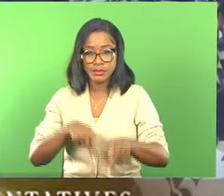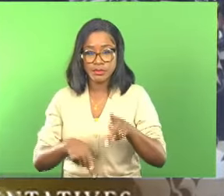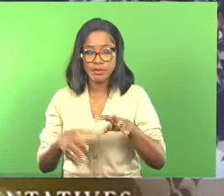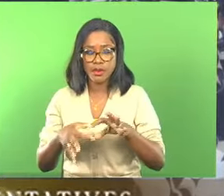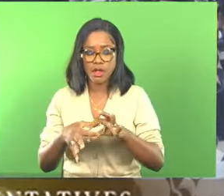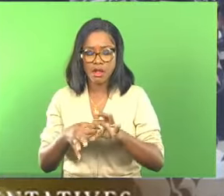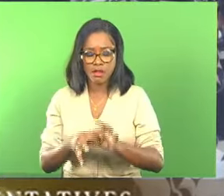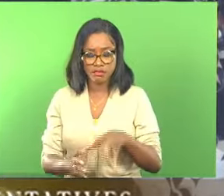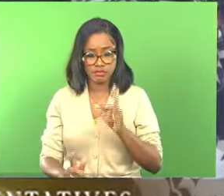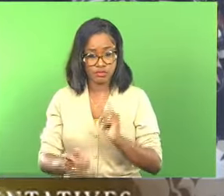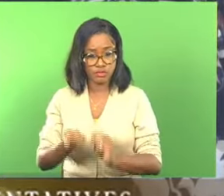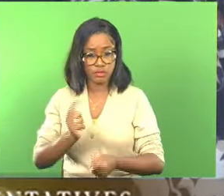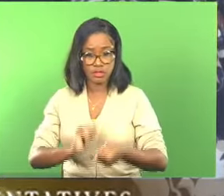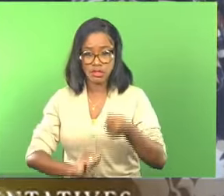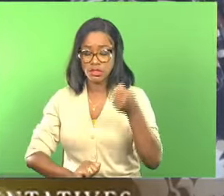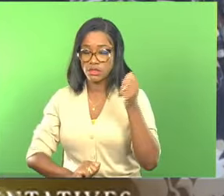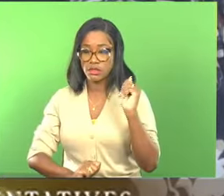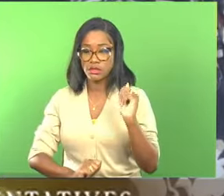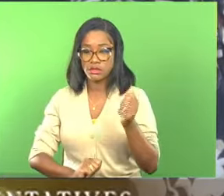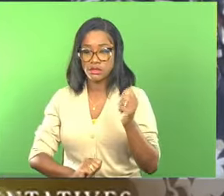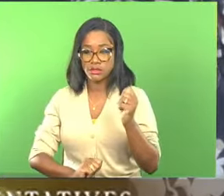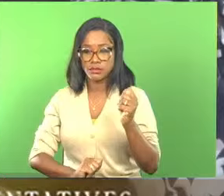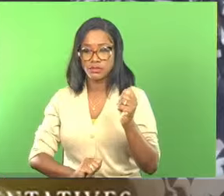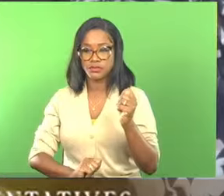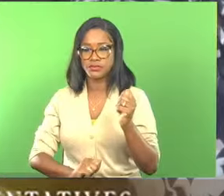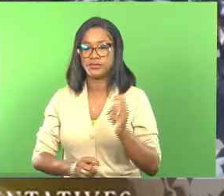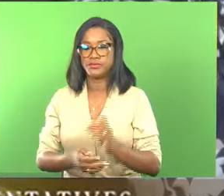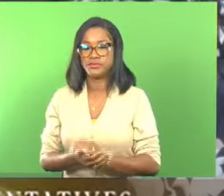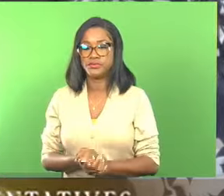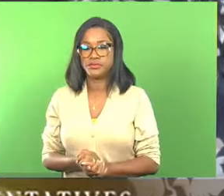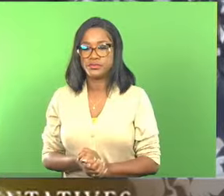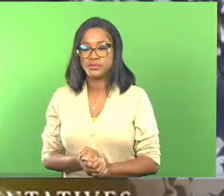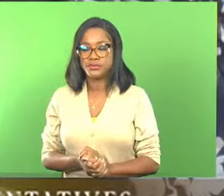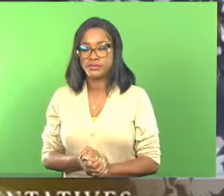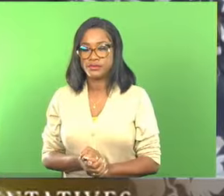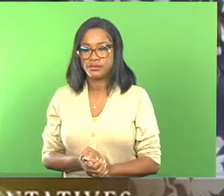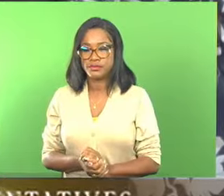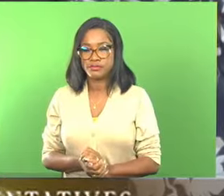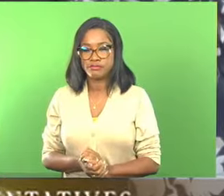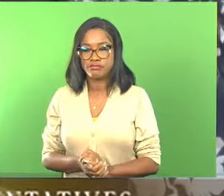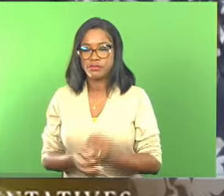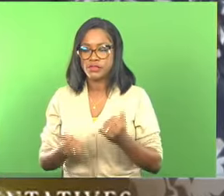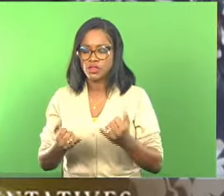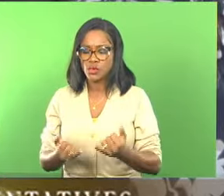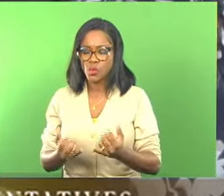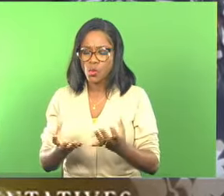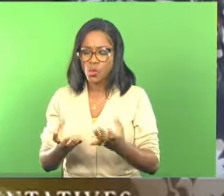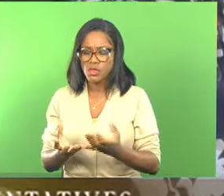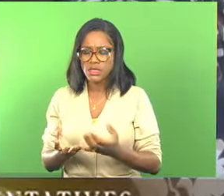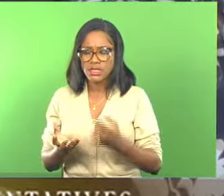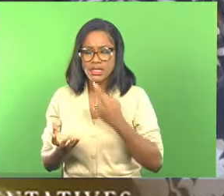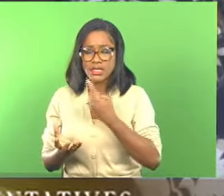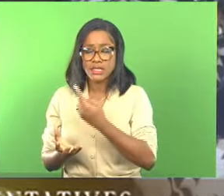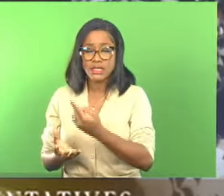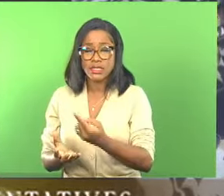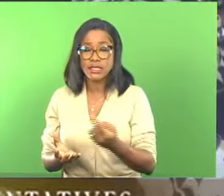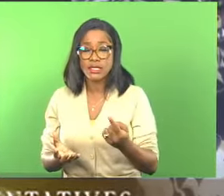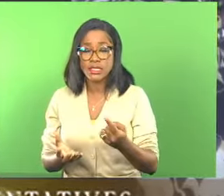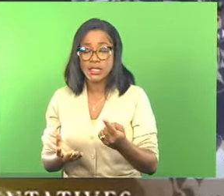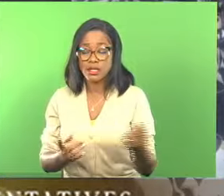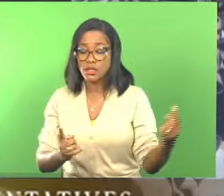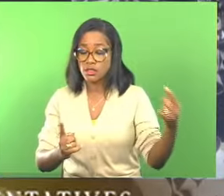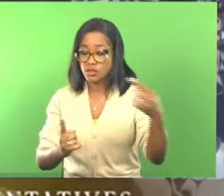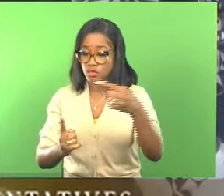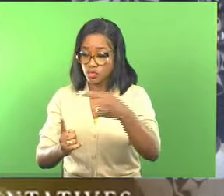the Republic of Trinidad and Tobago, I extend to you, Honorable